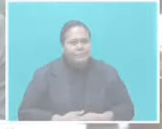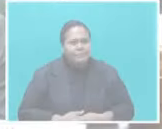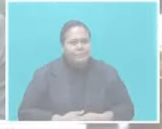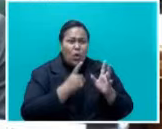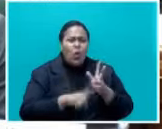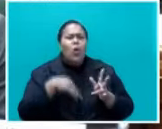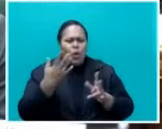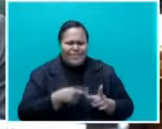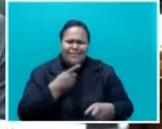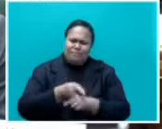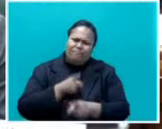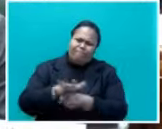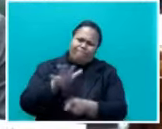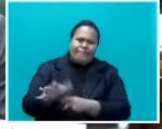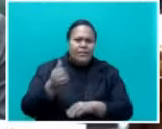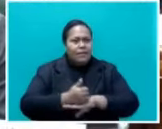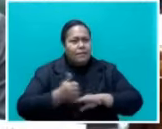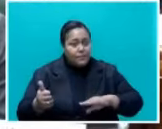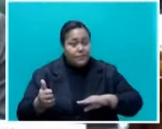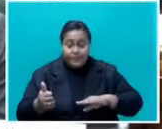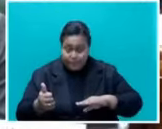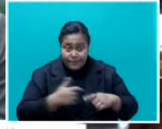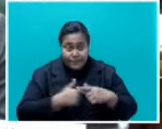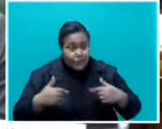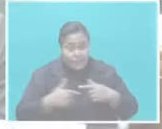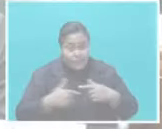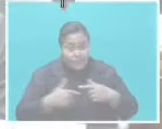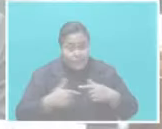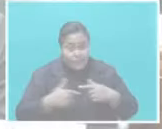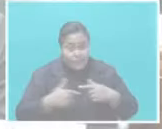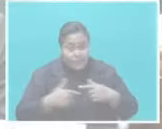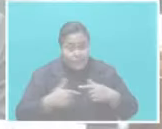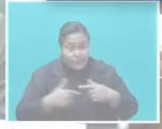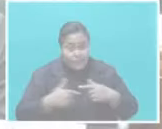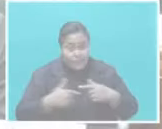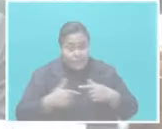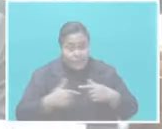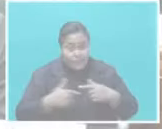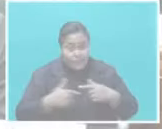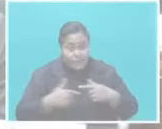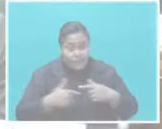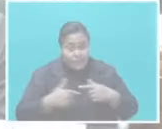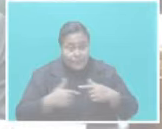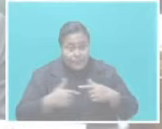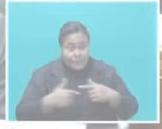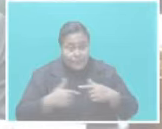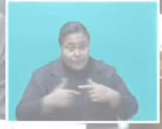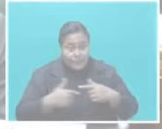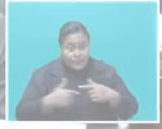whatever he says. We know that elections have turned in some of the constituencies on 10 votes, on 12